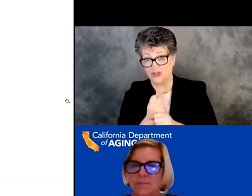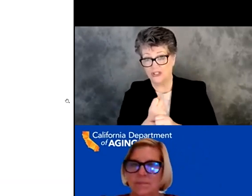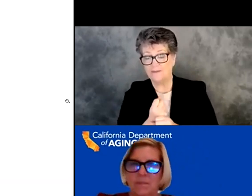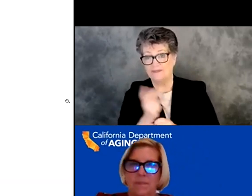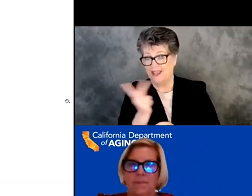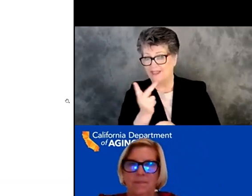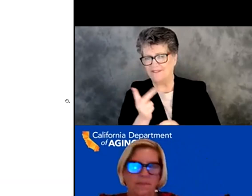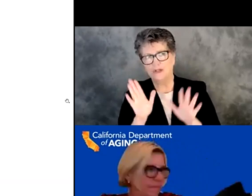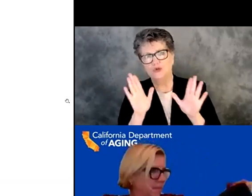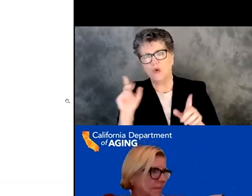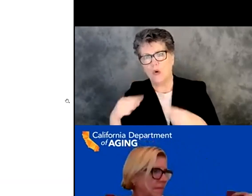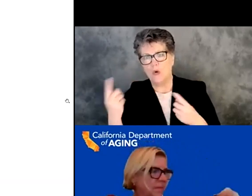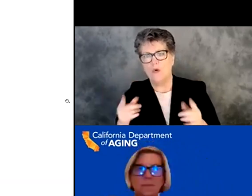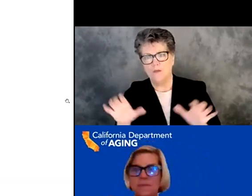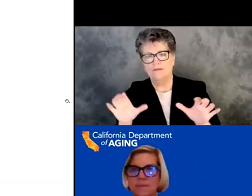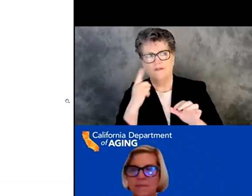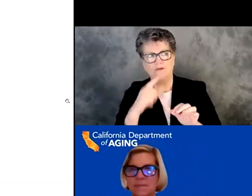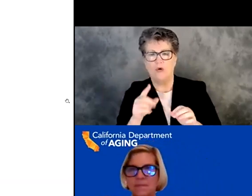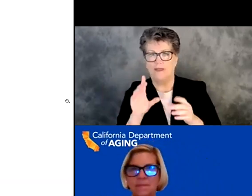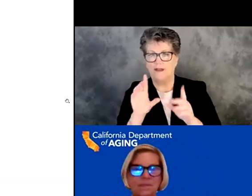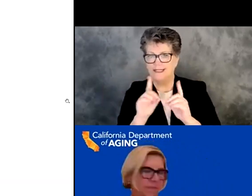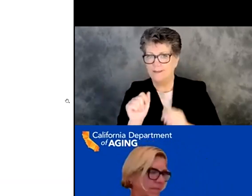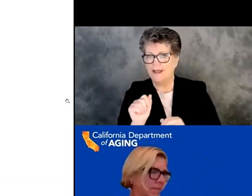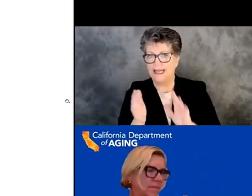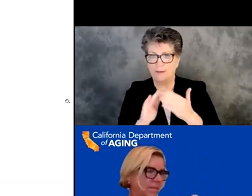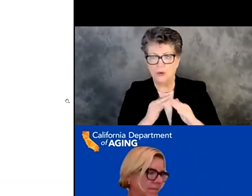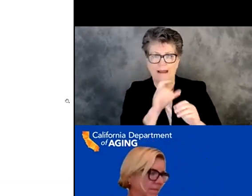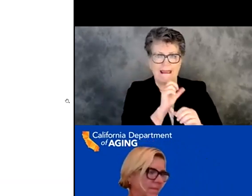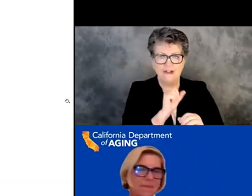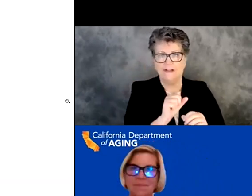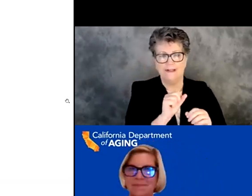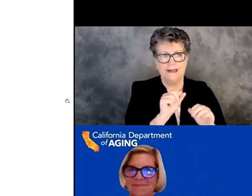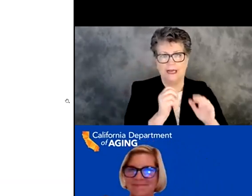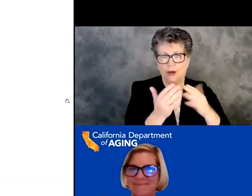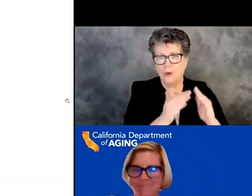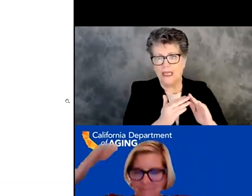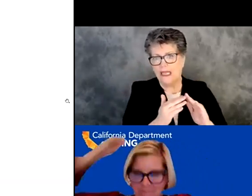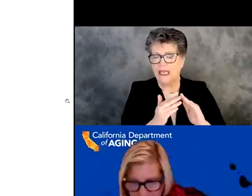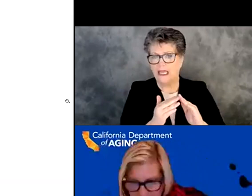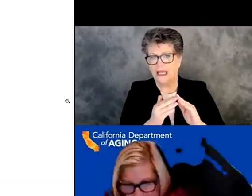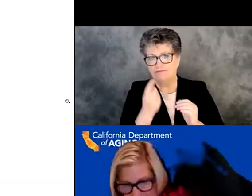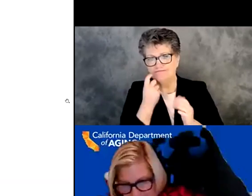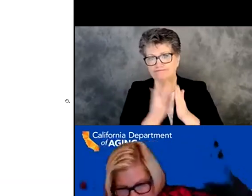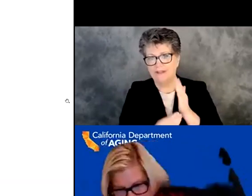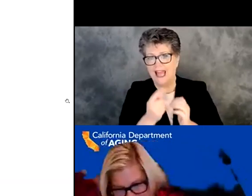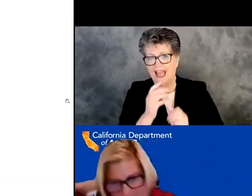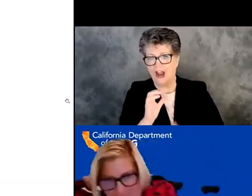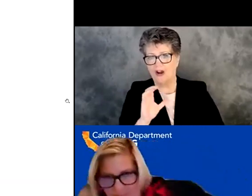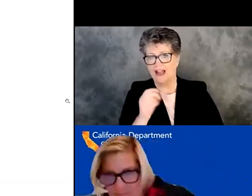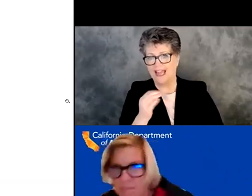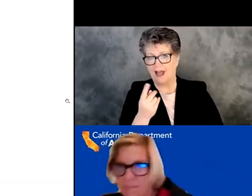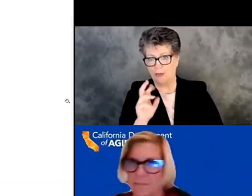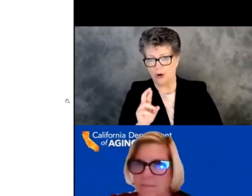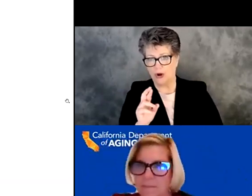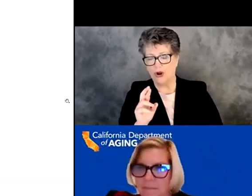done so much for the disability community, for the aging community. And Eric Gelber